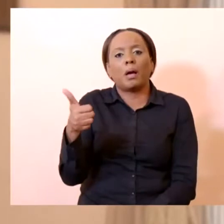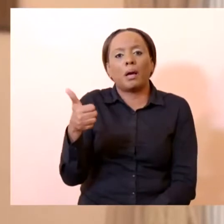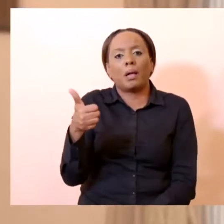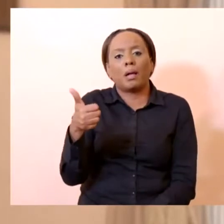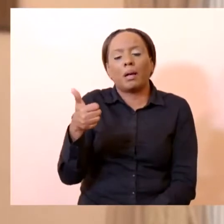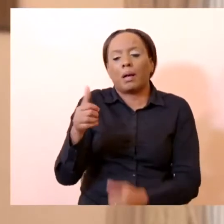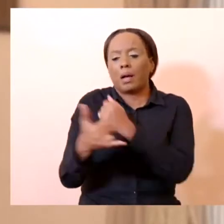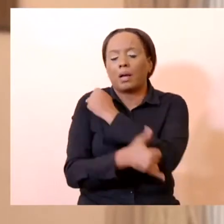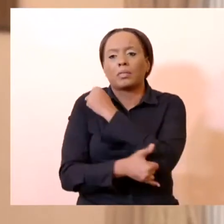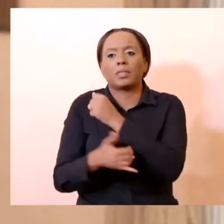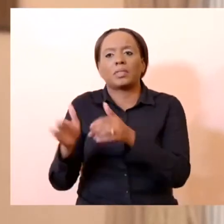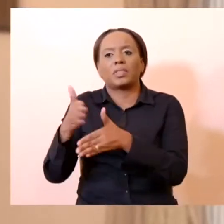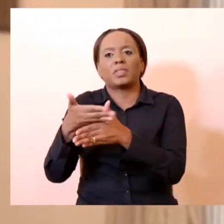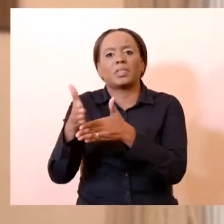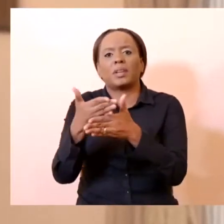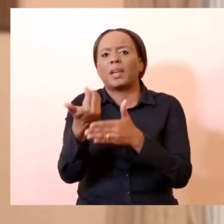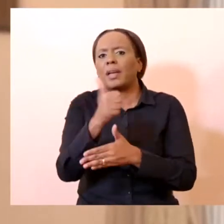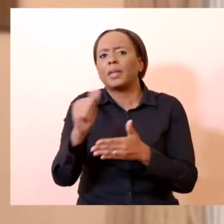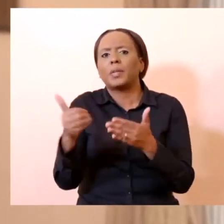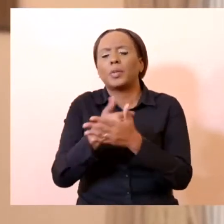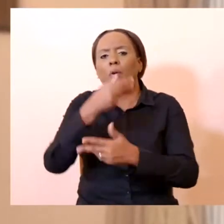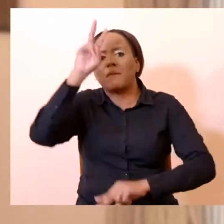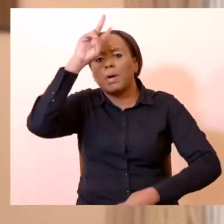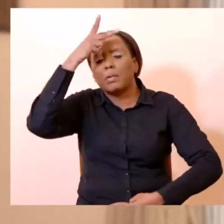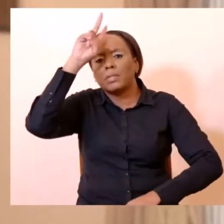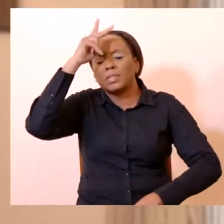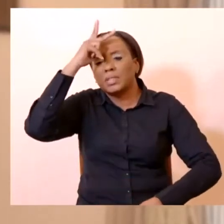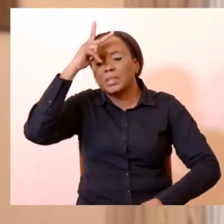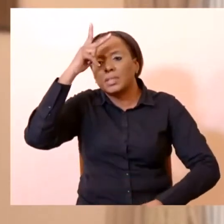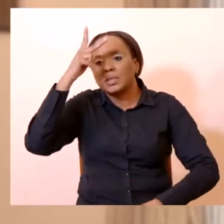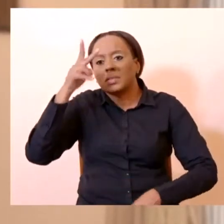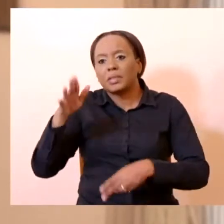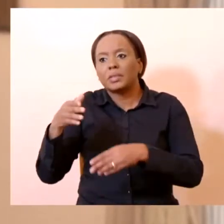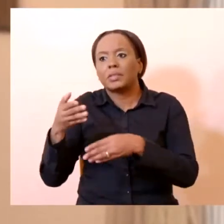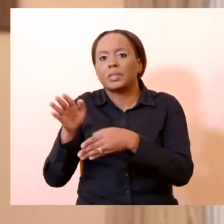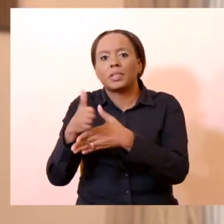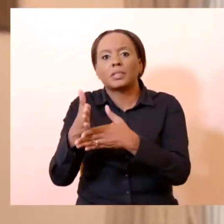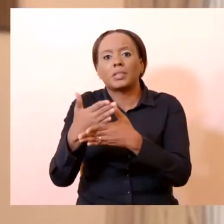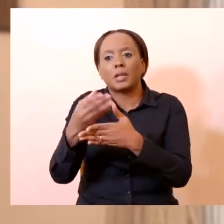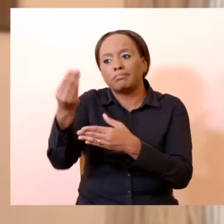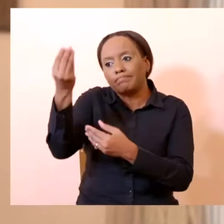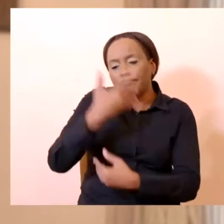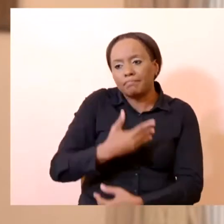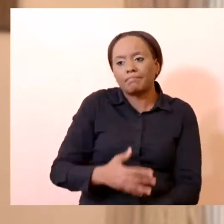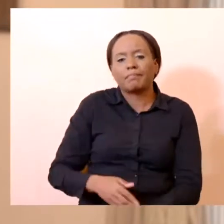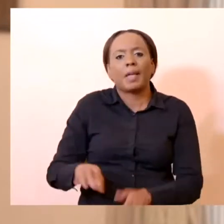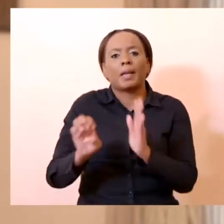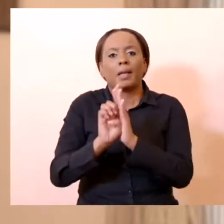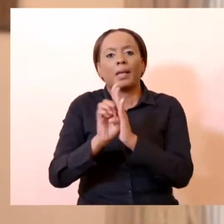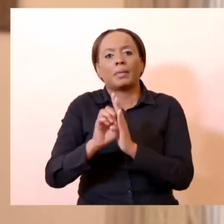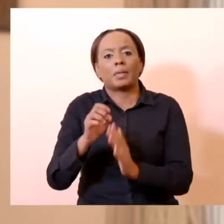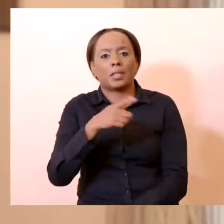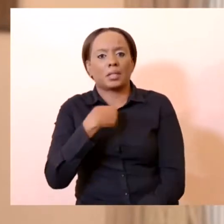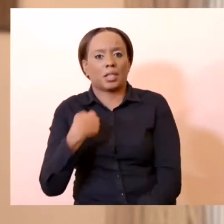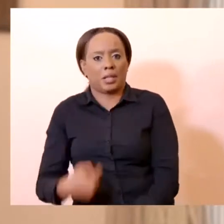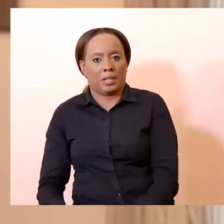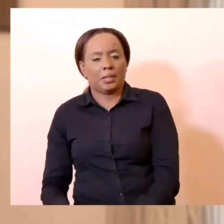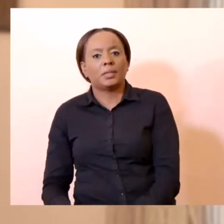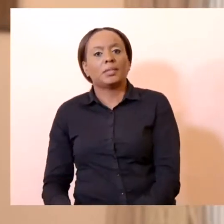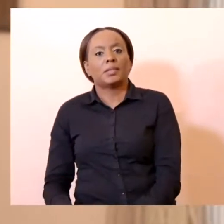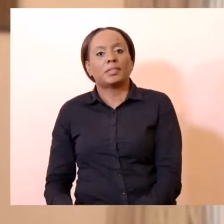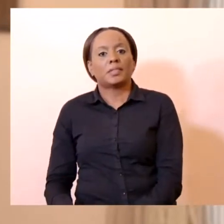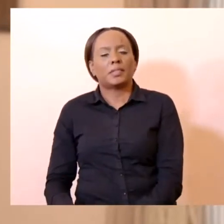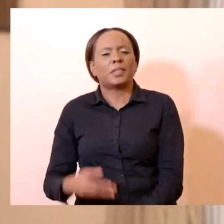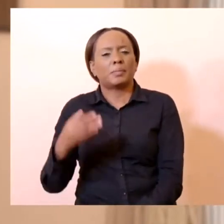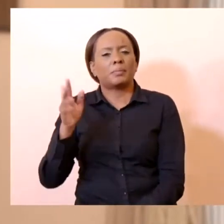come along. So that in the case of China, where this particular virus is